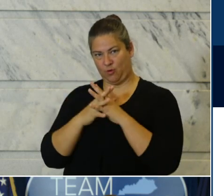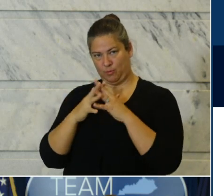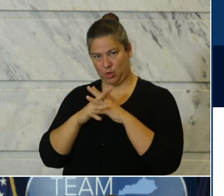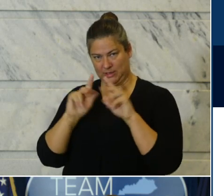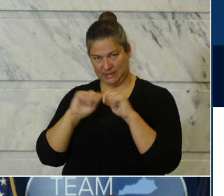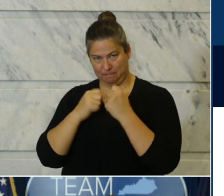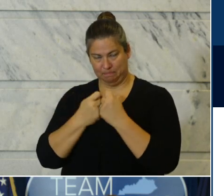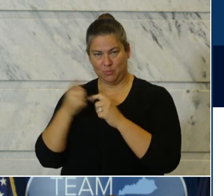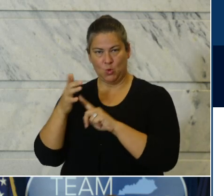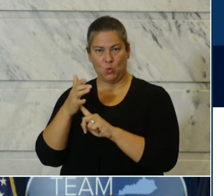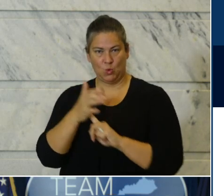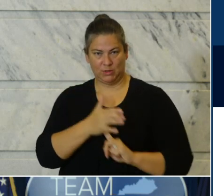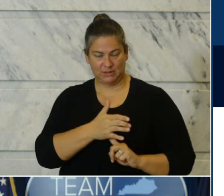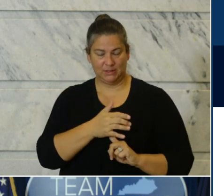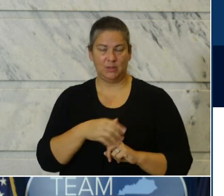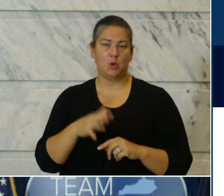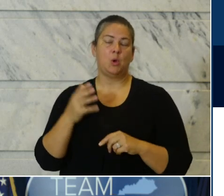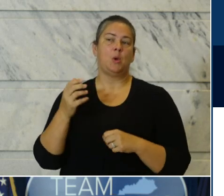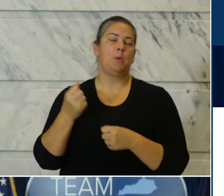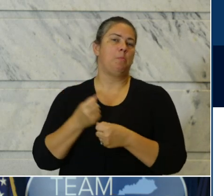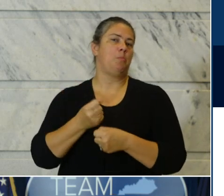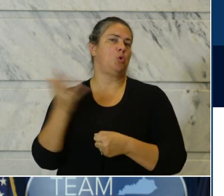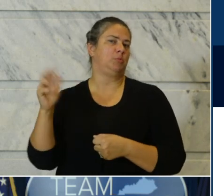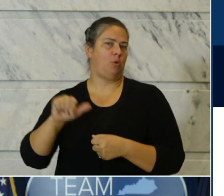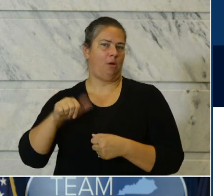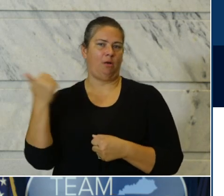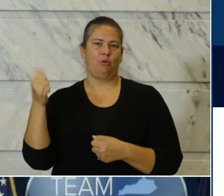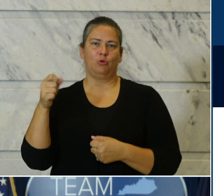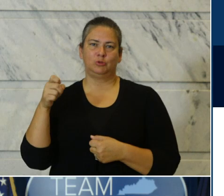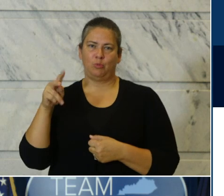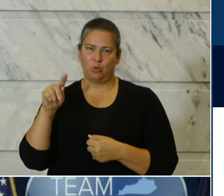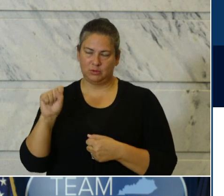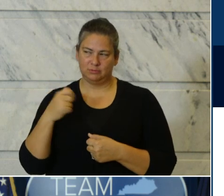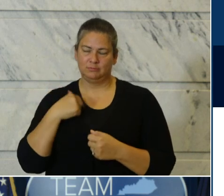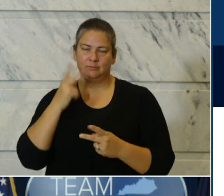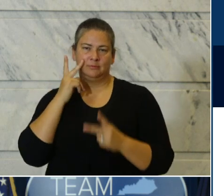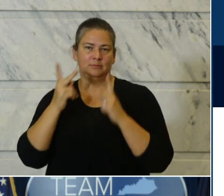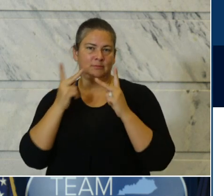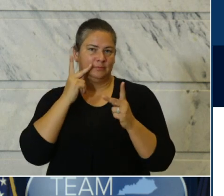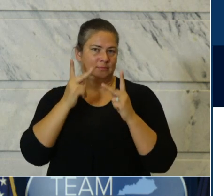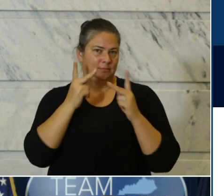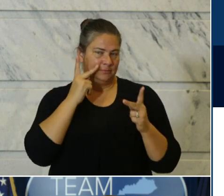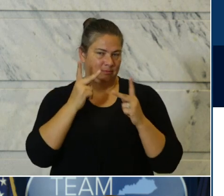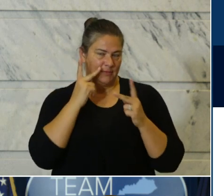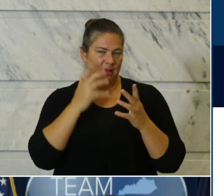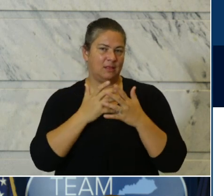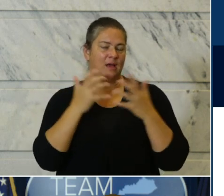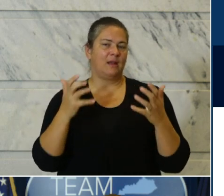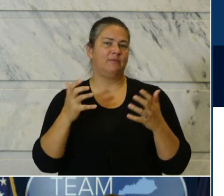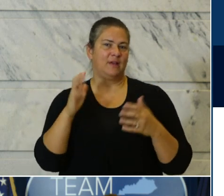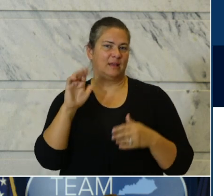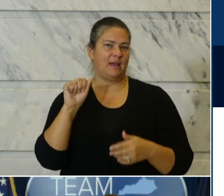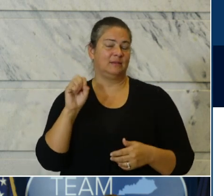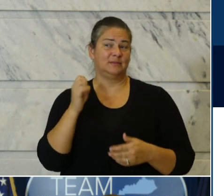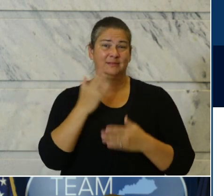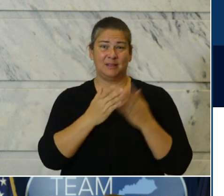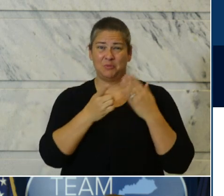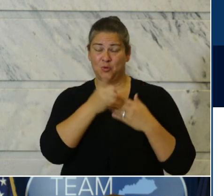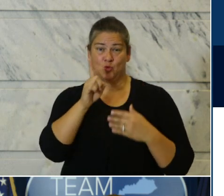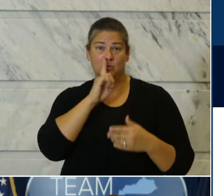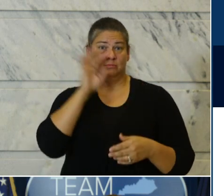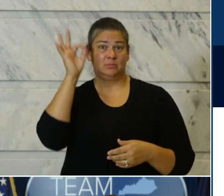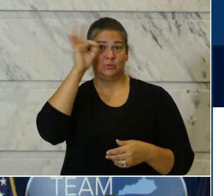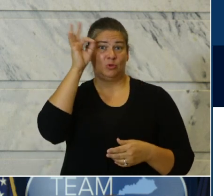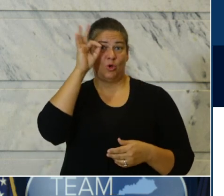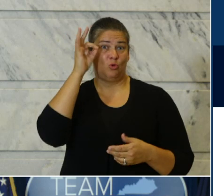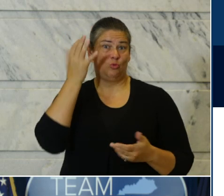under quarantine, multiple other sports. We are seeing a significant number of cases, some that we wouldn't have known about but